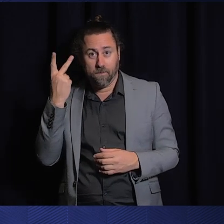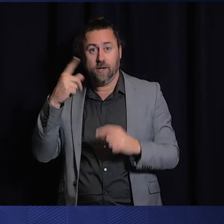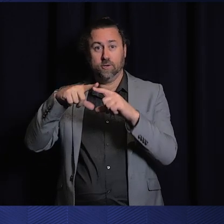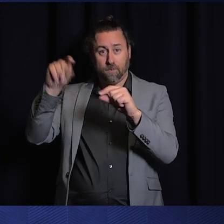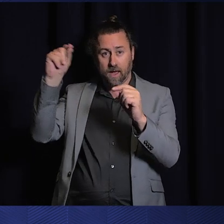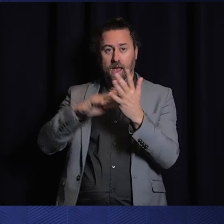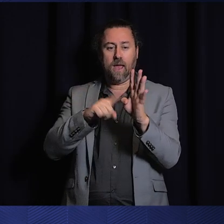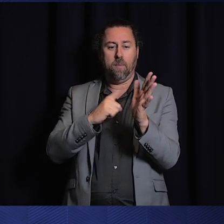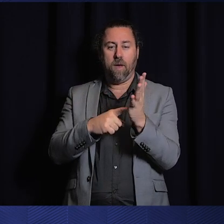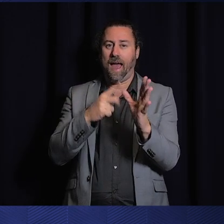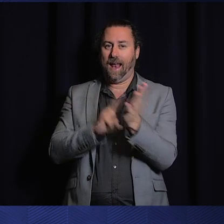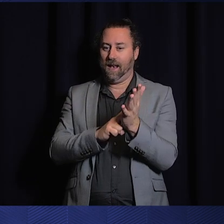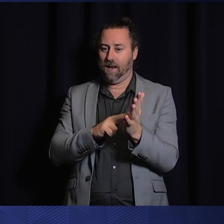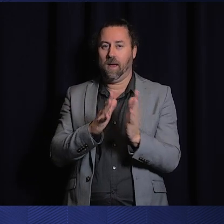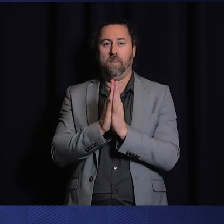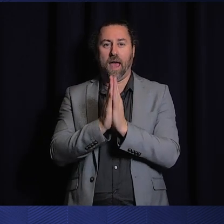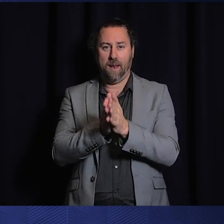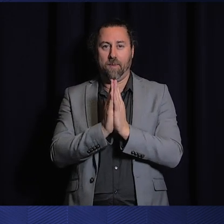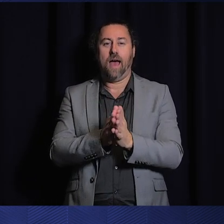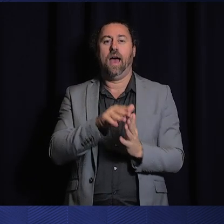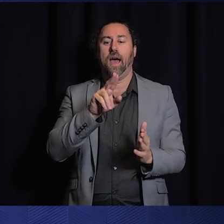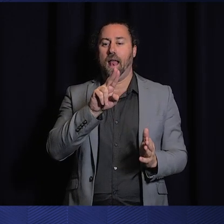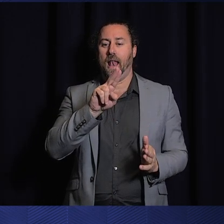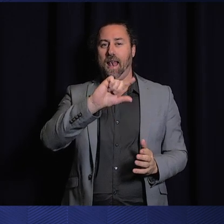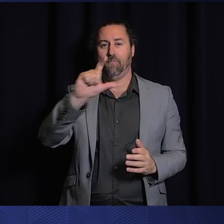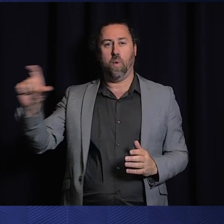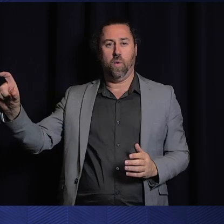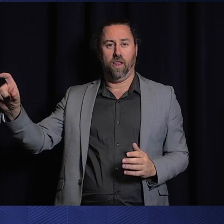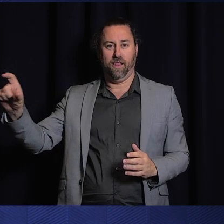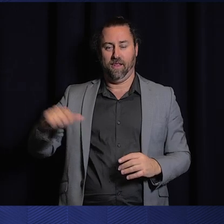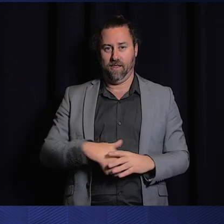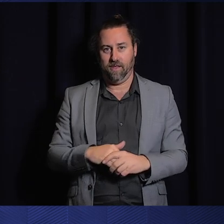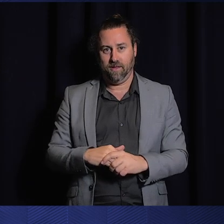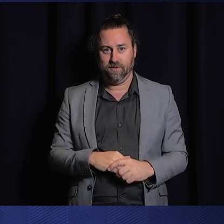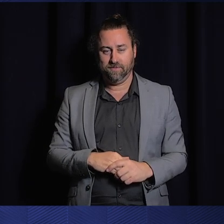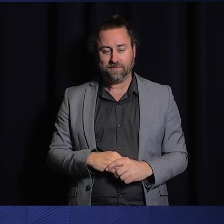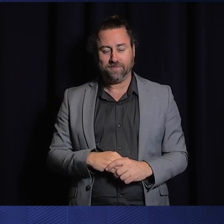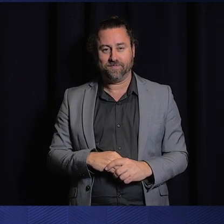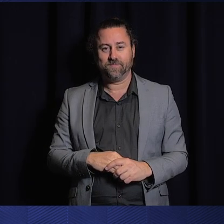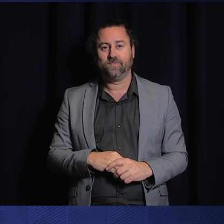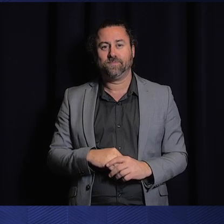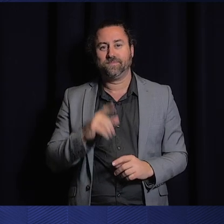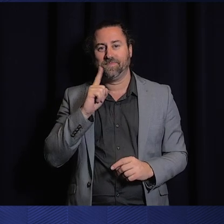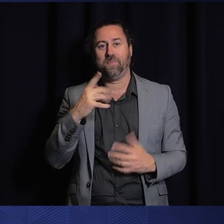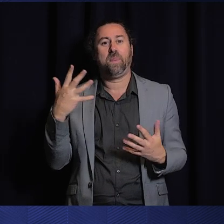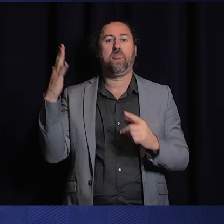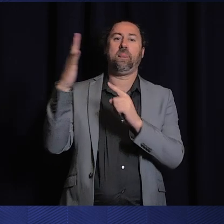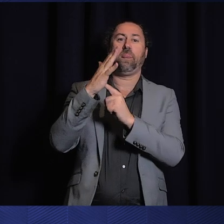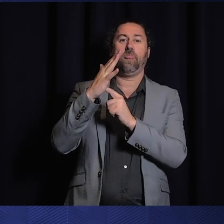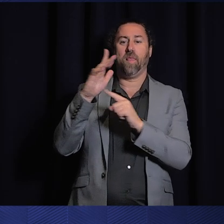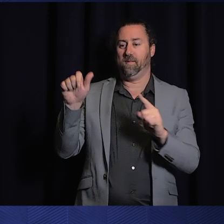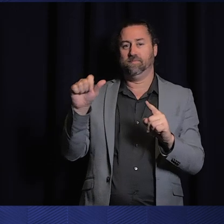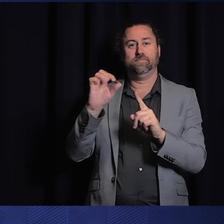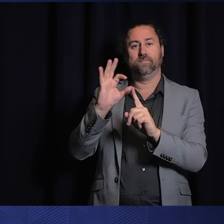Myanmar, and Nepal. We also have a very high disaster displacement record in the